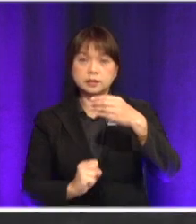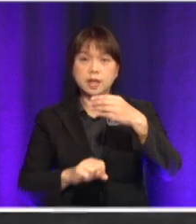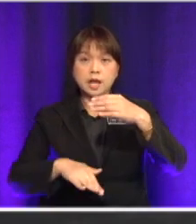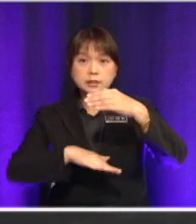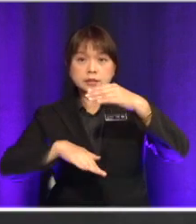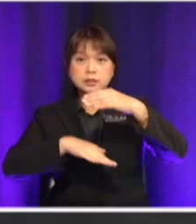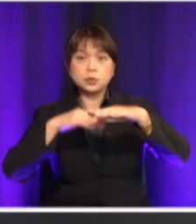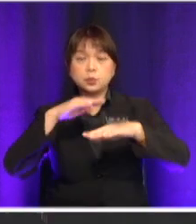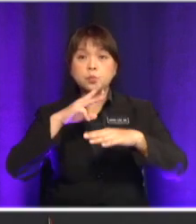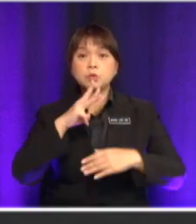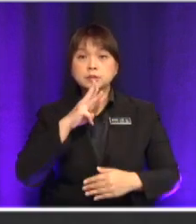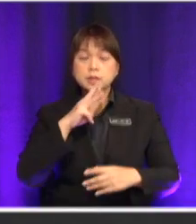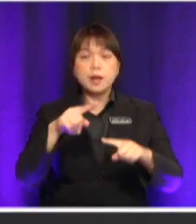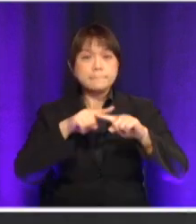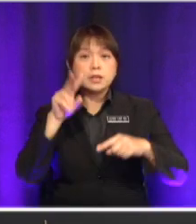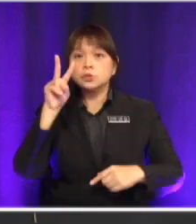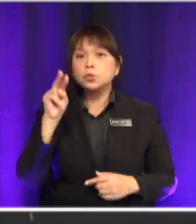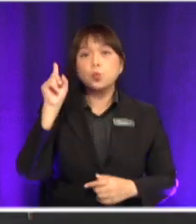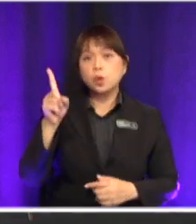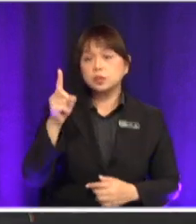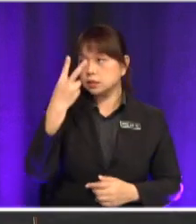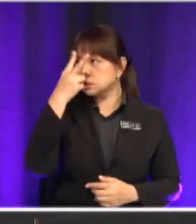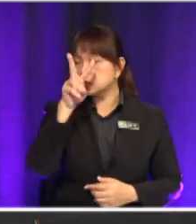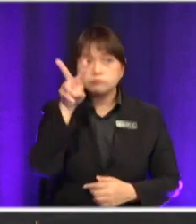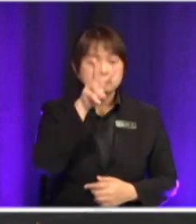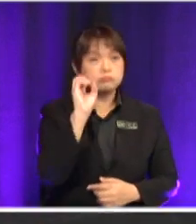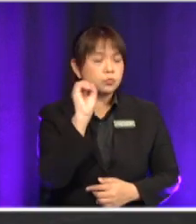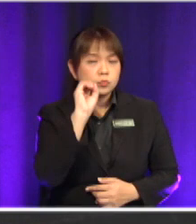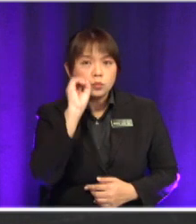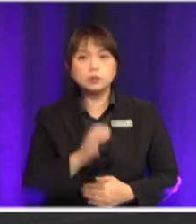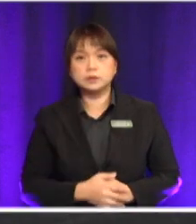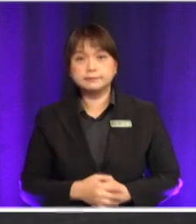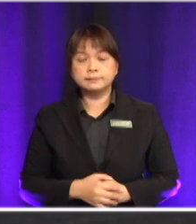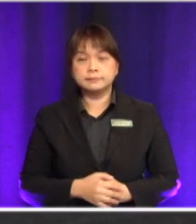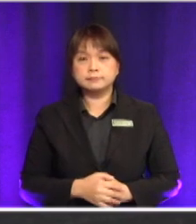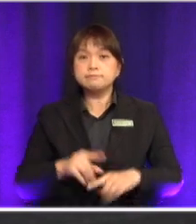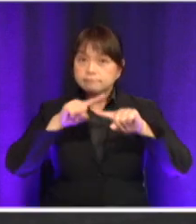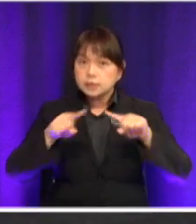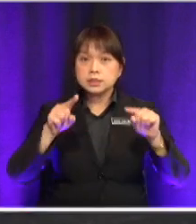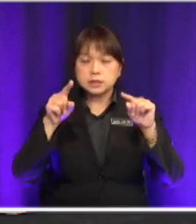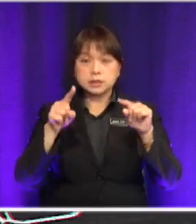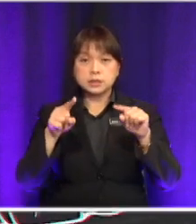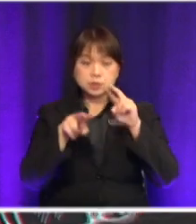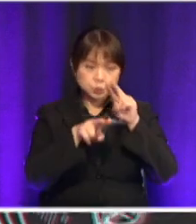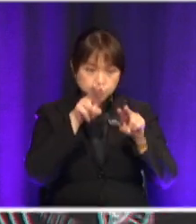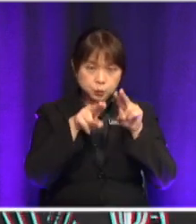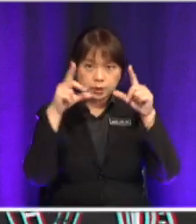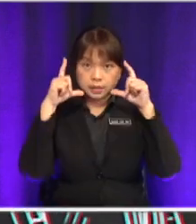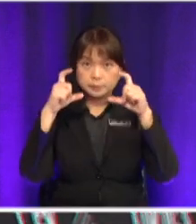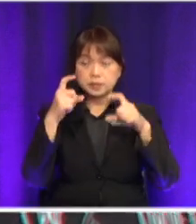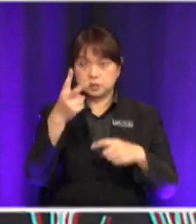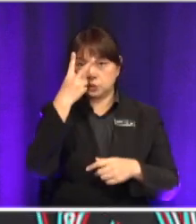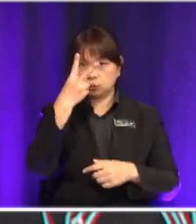noticed the swimmer not moving properly, because that's the algorithm or that's the setting that Poseidon